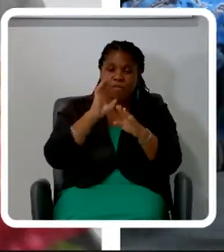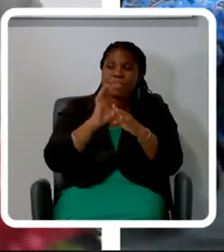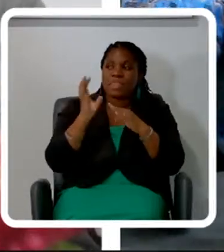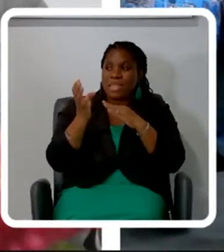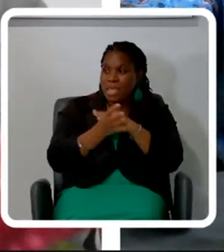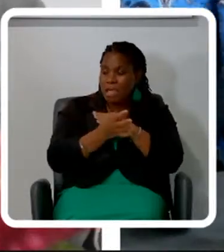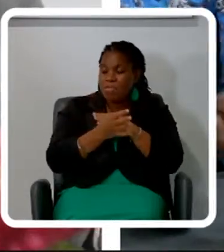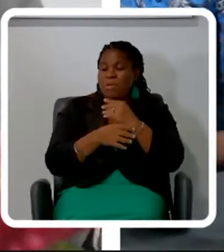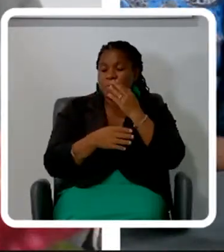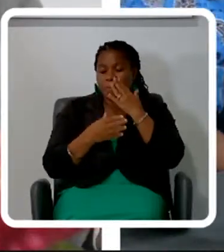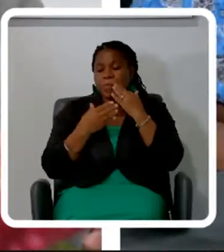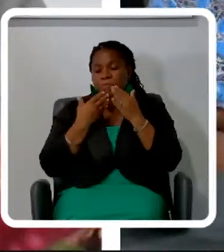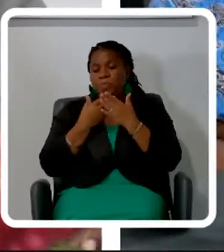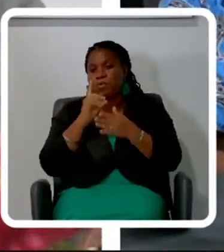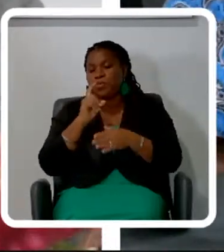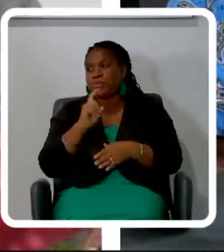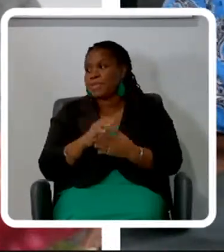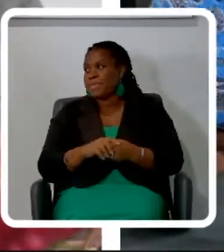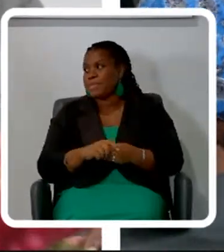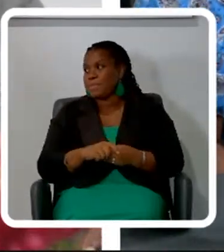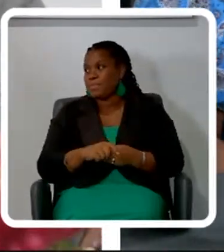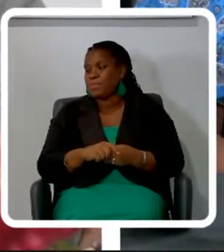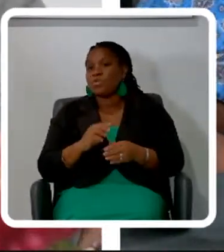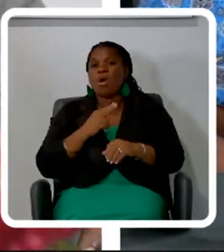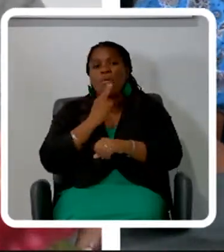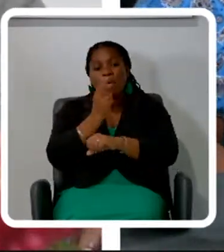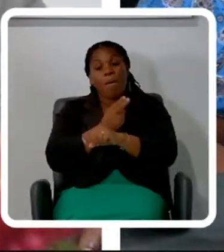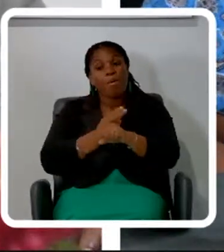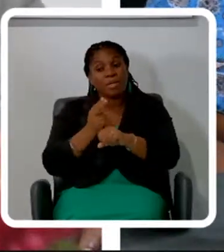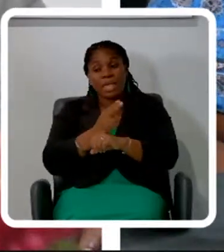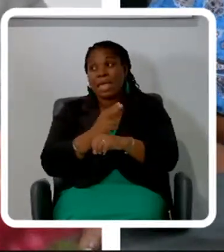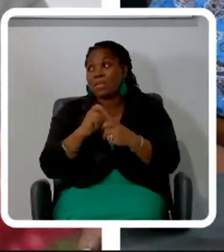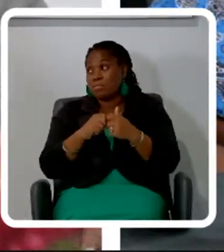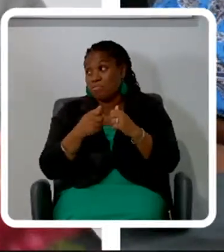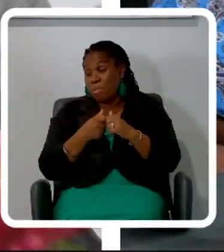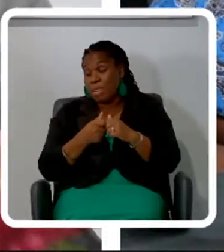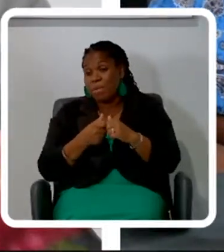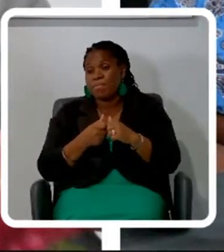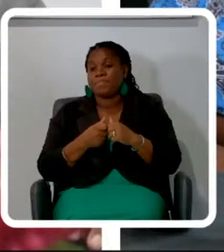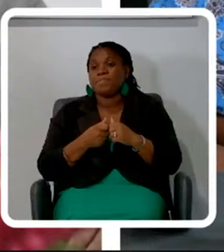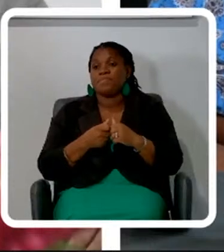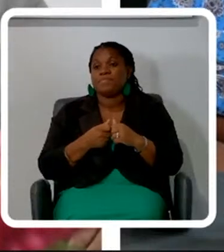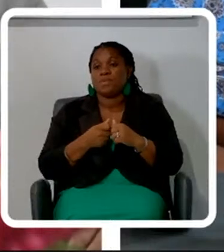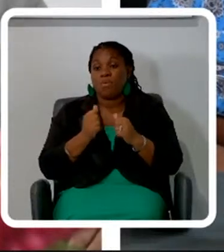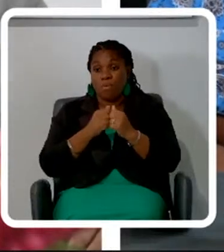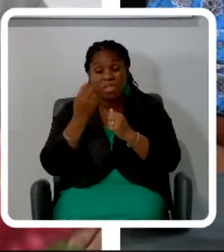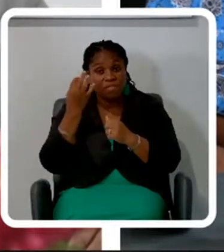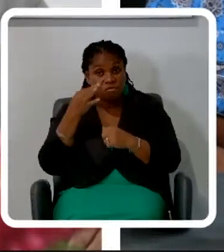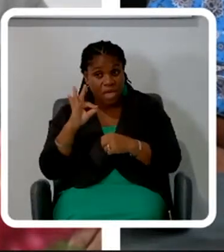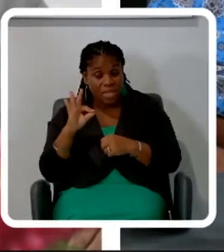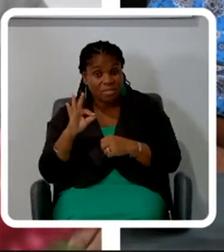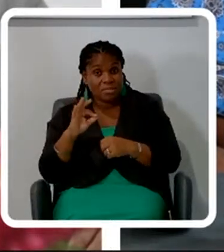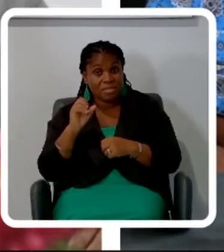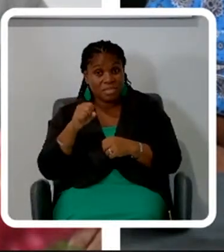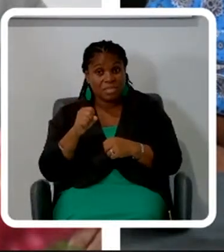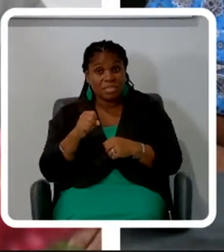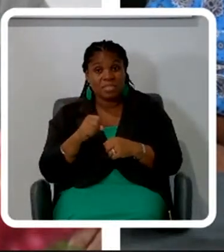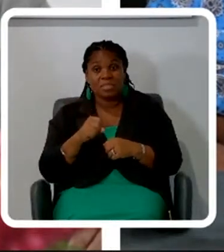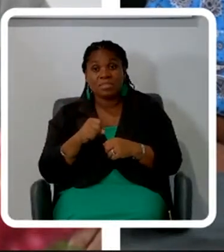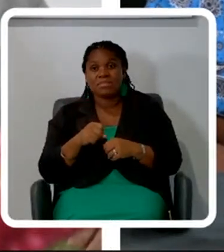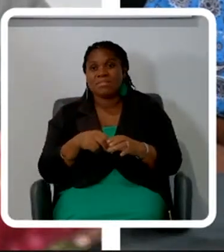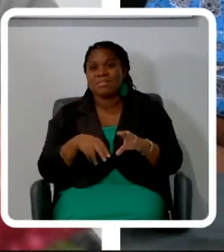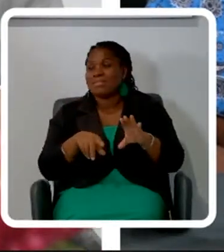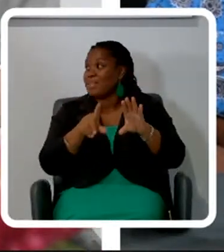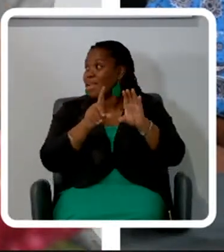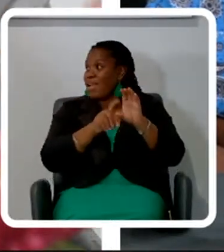Right. Very good. With respect to the Haiti matter, and as far as is concerned, of course, CARICOM would have to deliberate